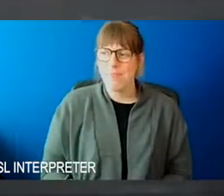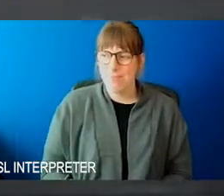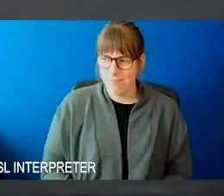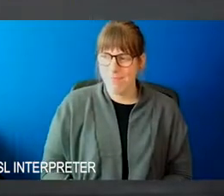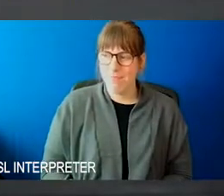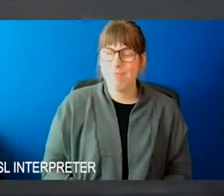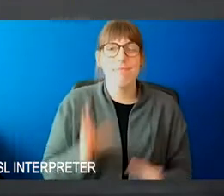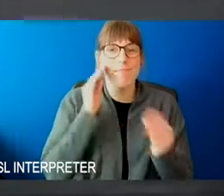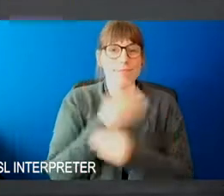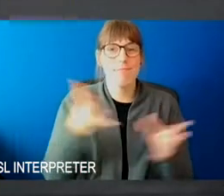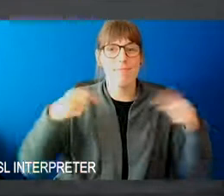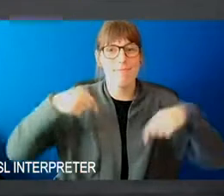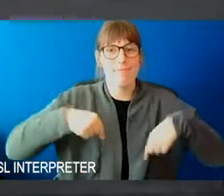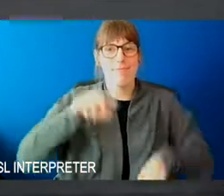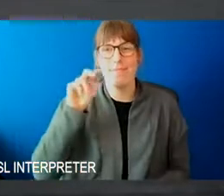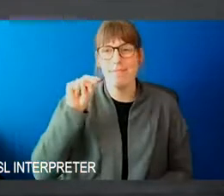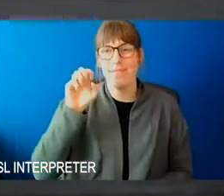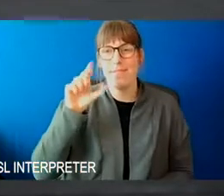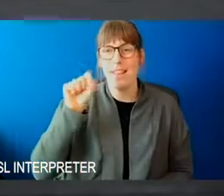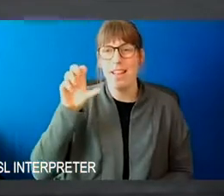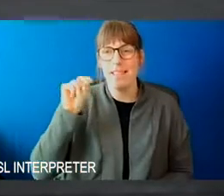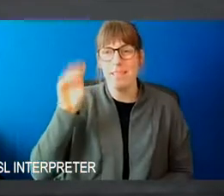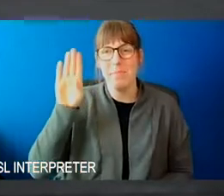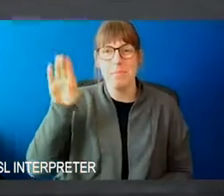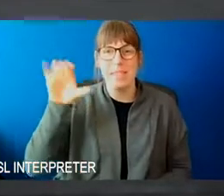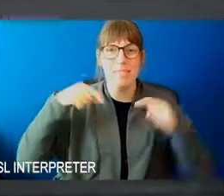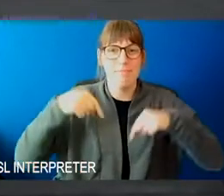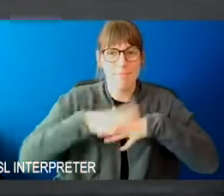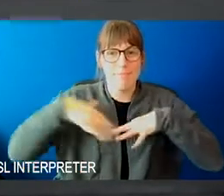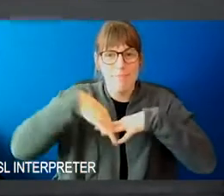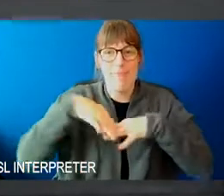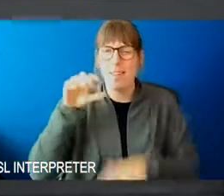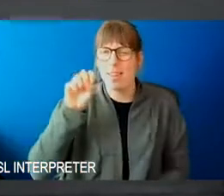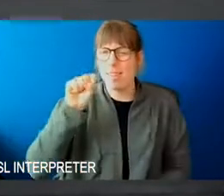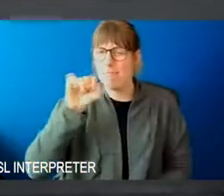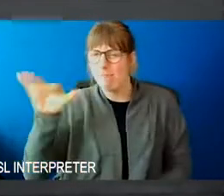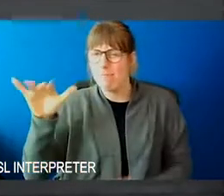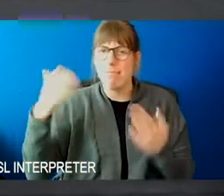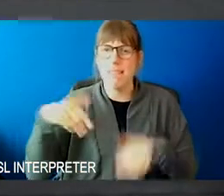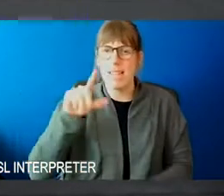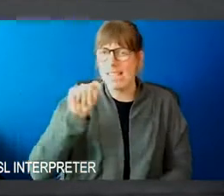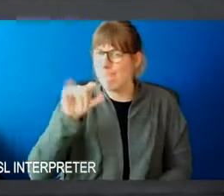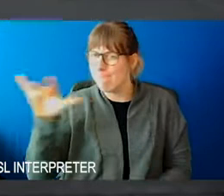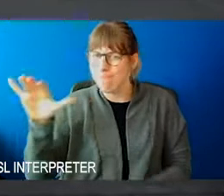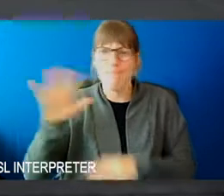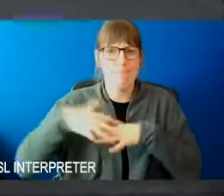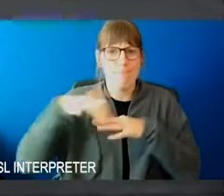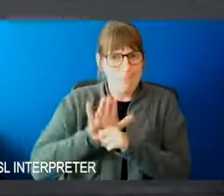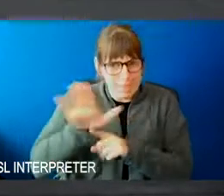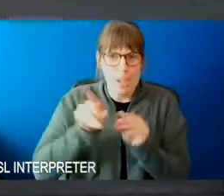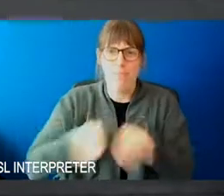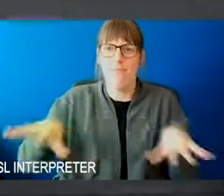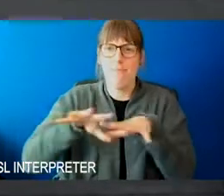great. So first of all, I'm joining you from Nelson, British Columbia, which is the traditional territory of the Sinixt and